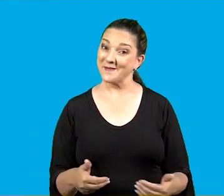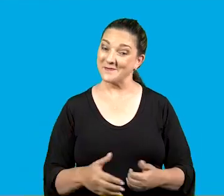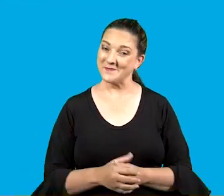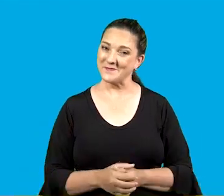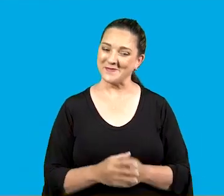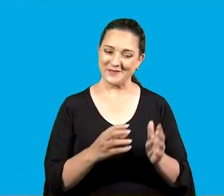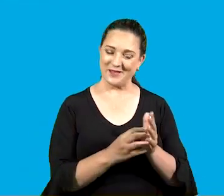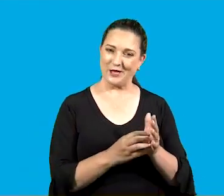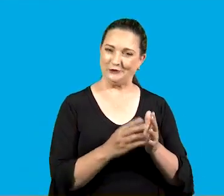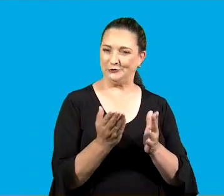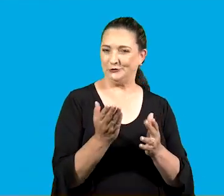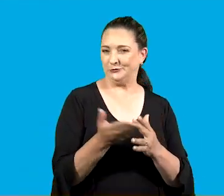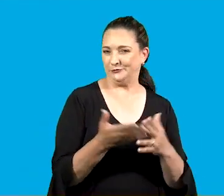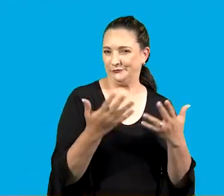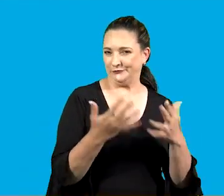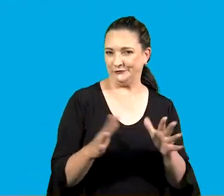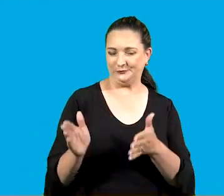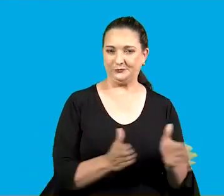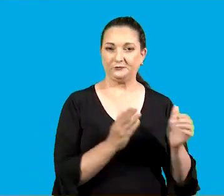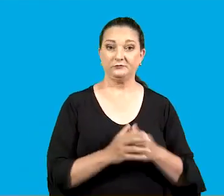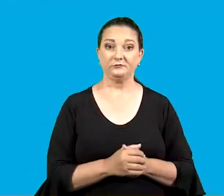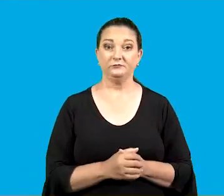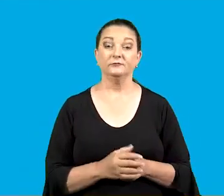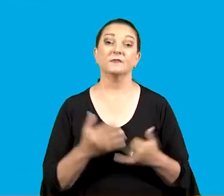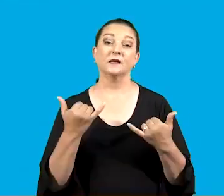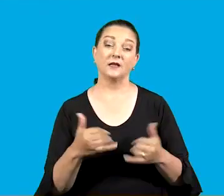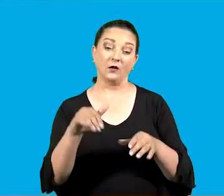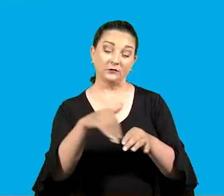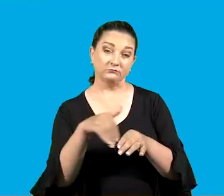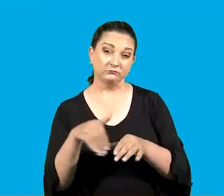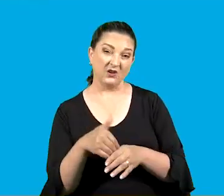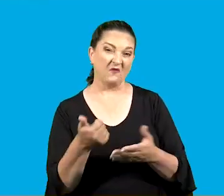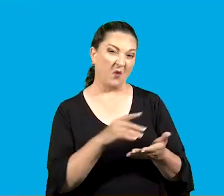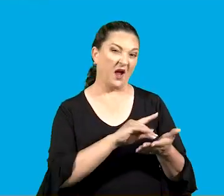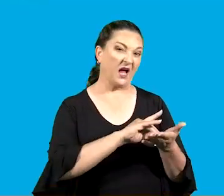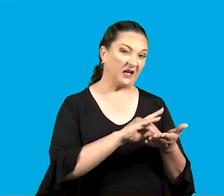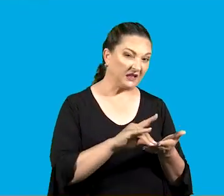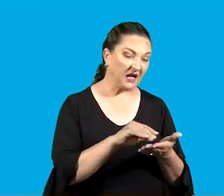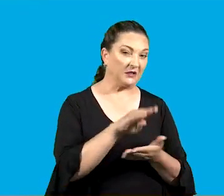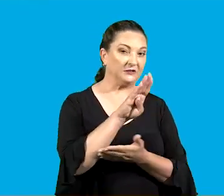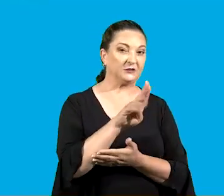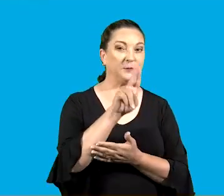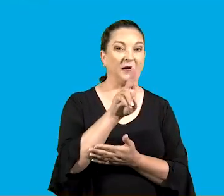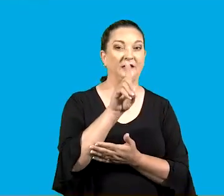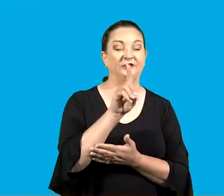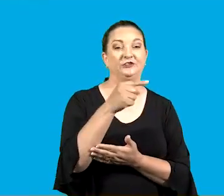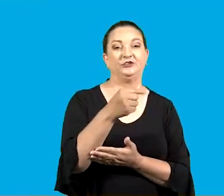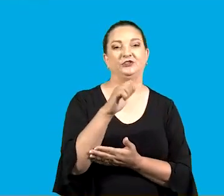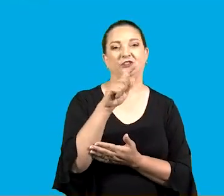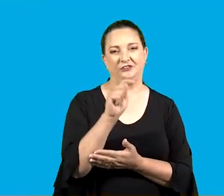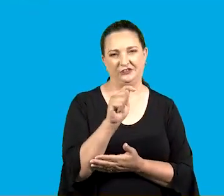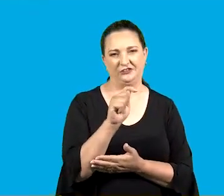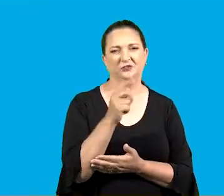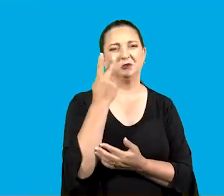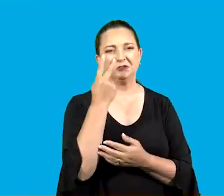Welcome back, dear learners, from the ad break. We will now look at certain aspects of the cash budget. To begin with, I'm going to do the